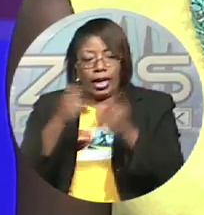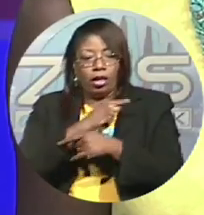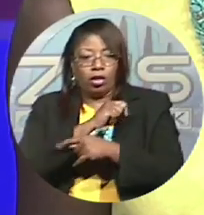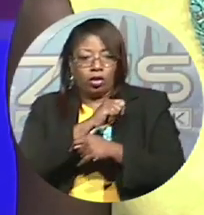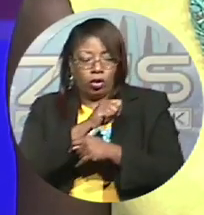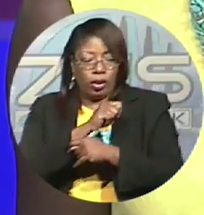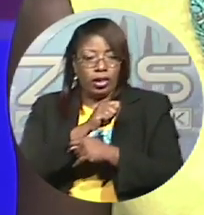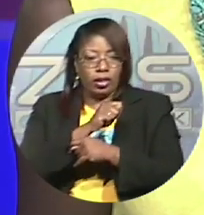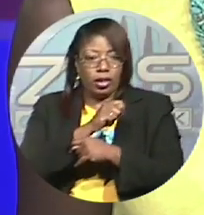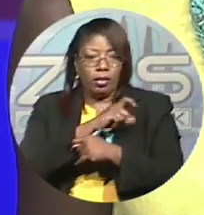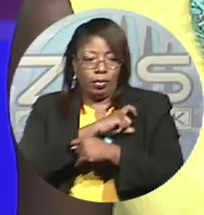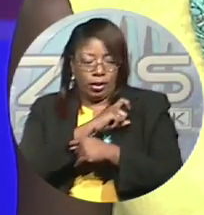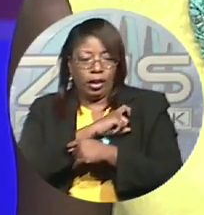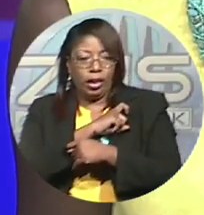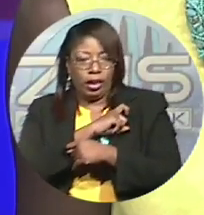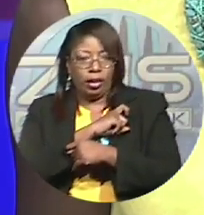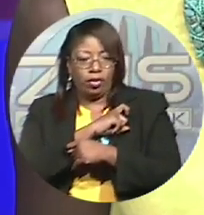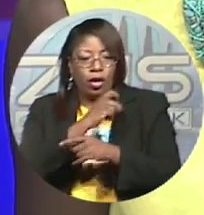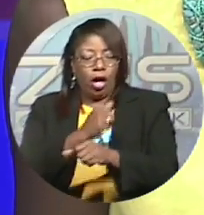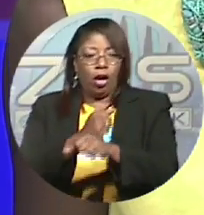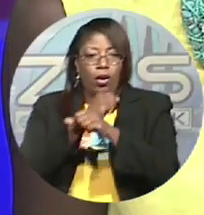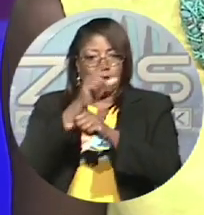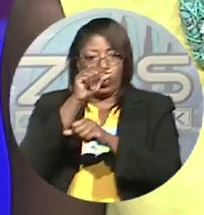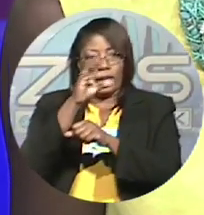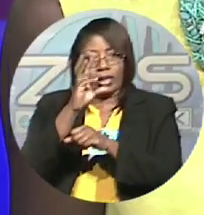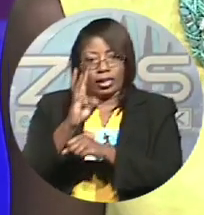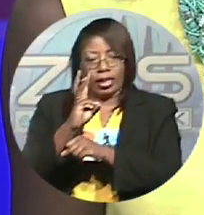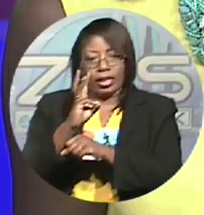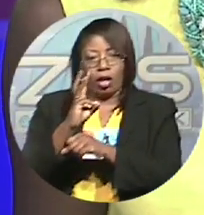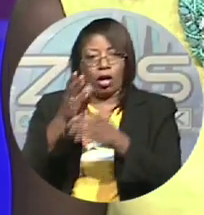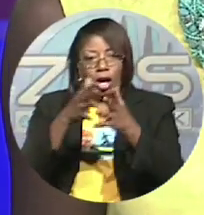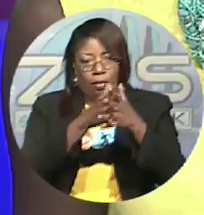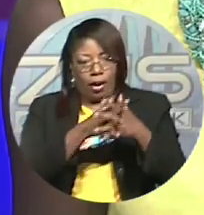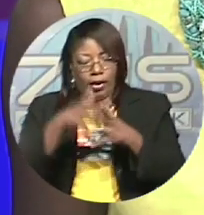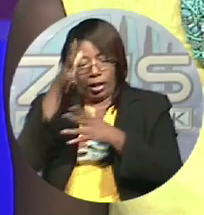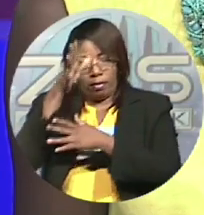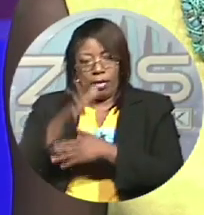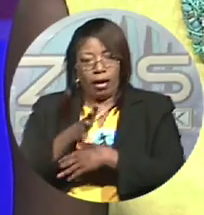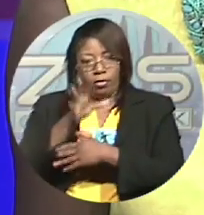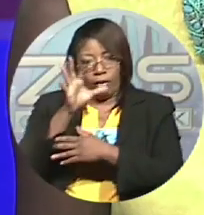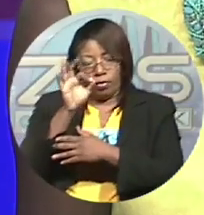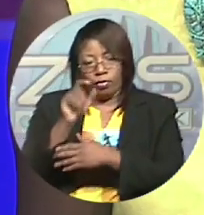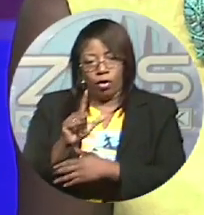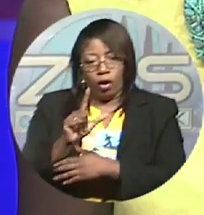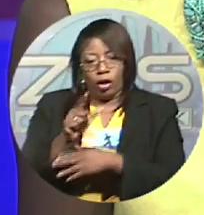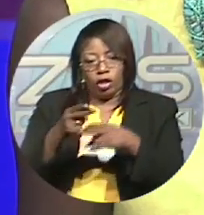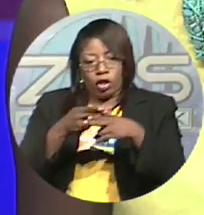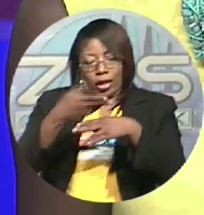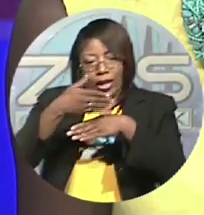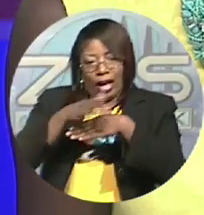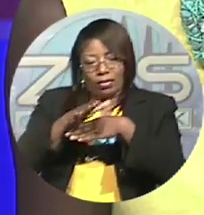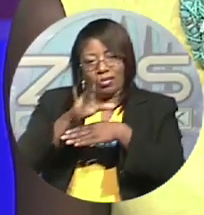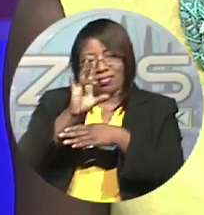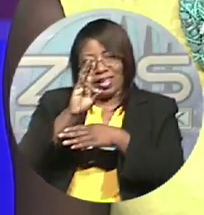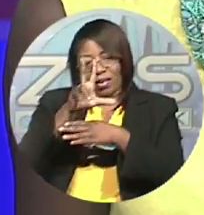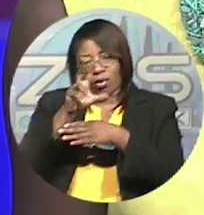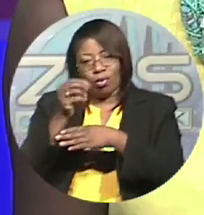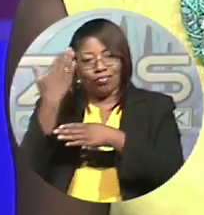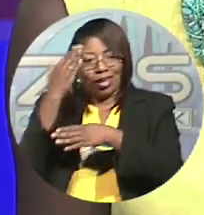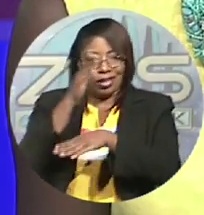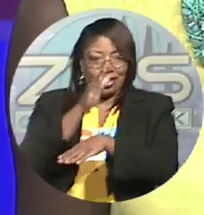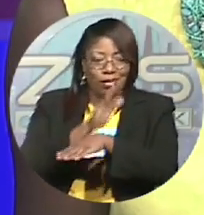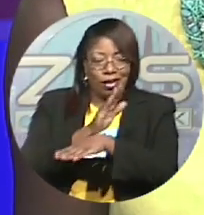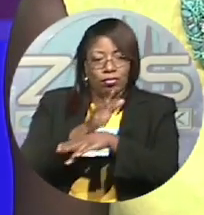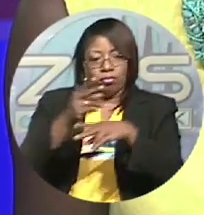Counterterrorism Policing Unit officers arrested a 26-year-old American man from Miami, Florida, shortly after 7:30 last night